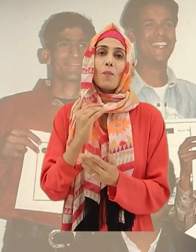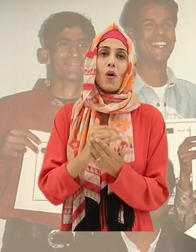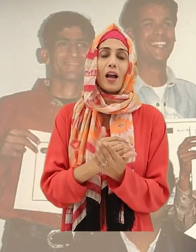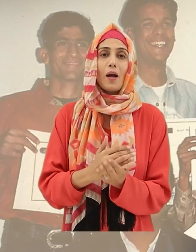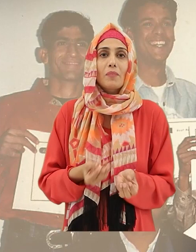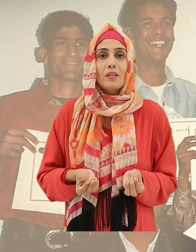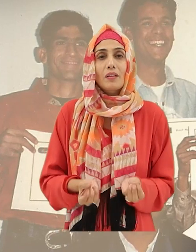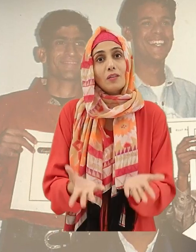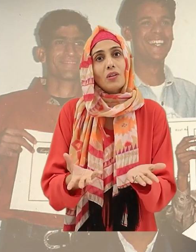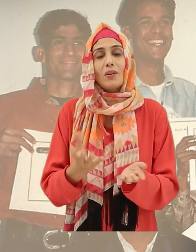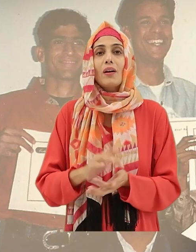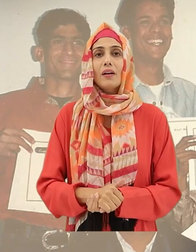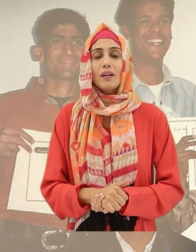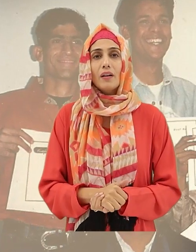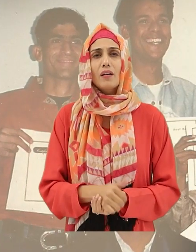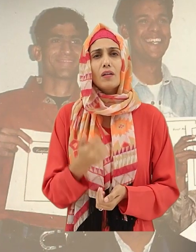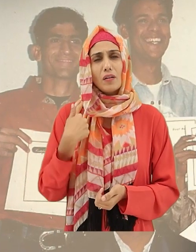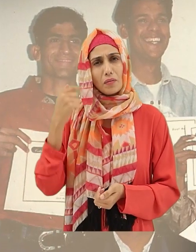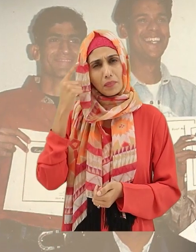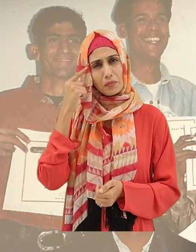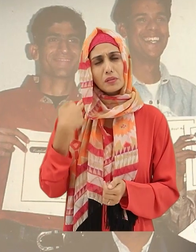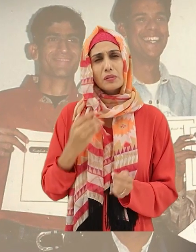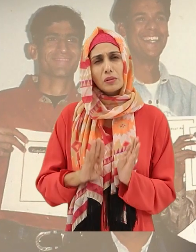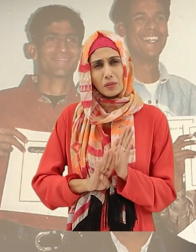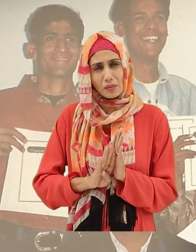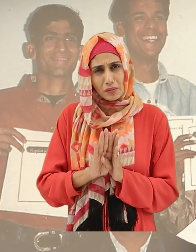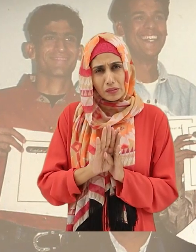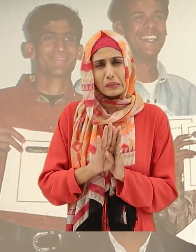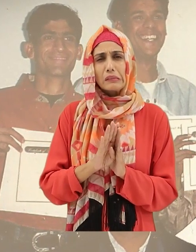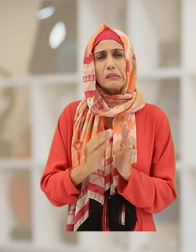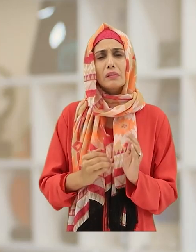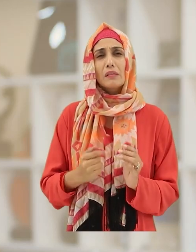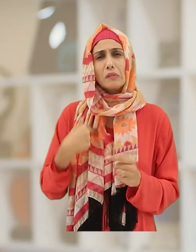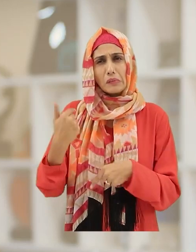program. I think as I grew and